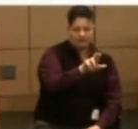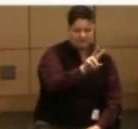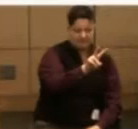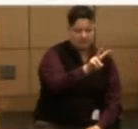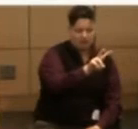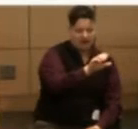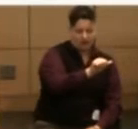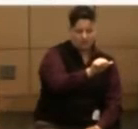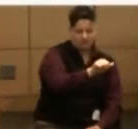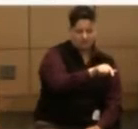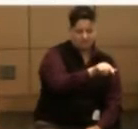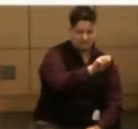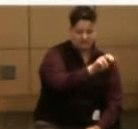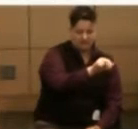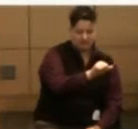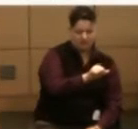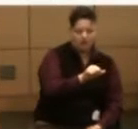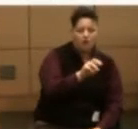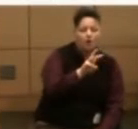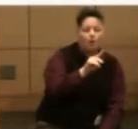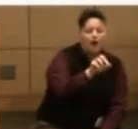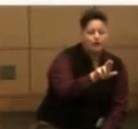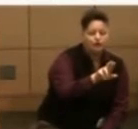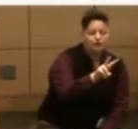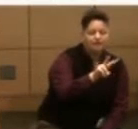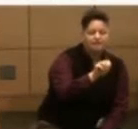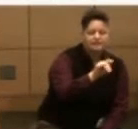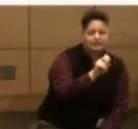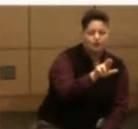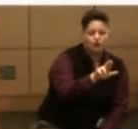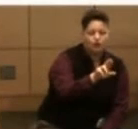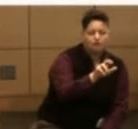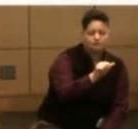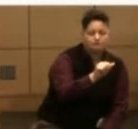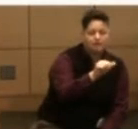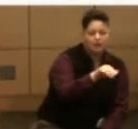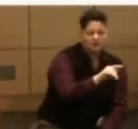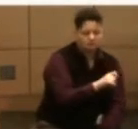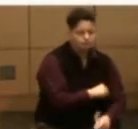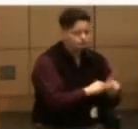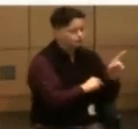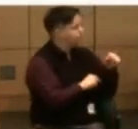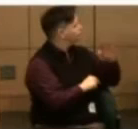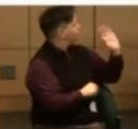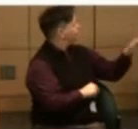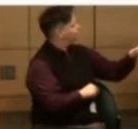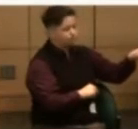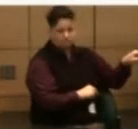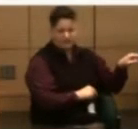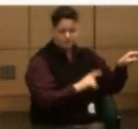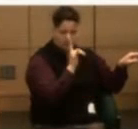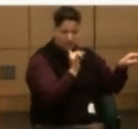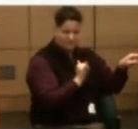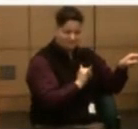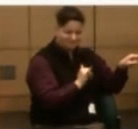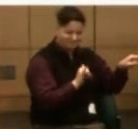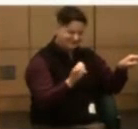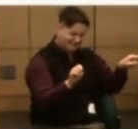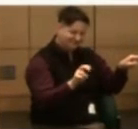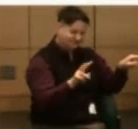gray, and the arrow unfortunately didn't show up very well. But that's an enlarged vestibular aqueduct. There are debates as to